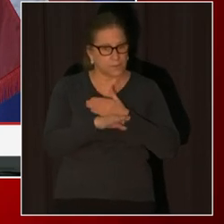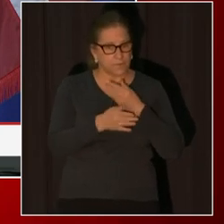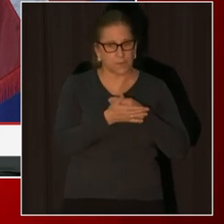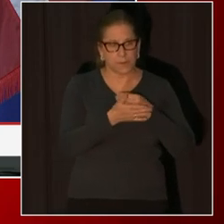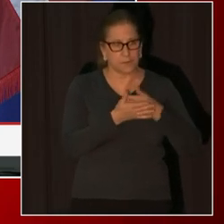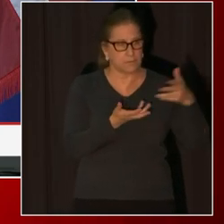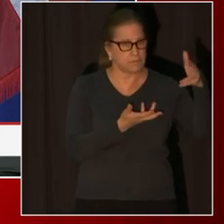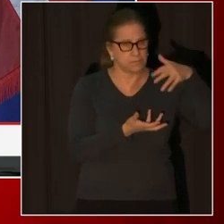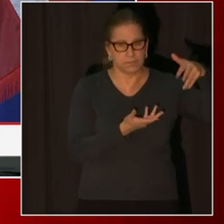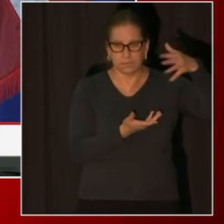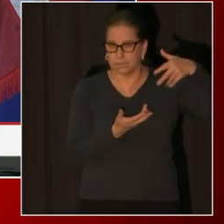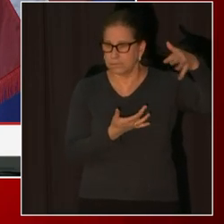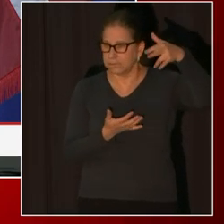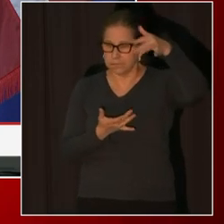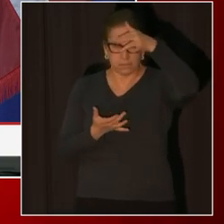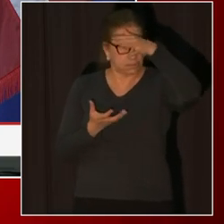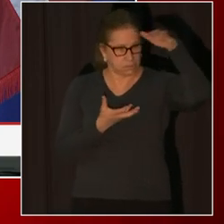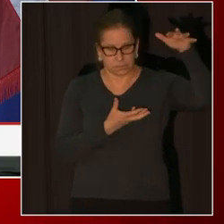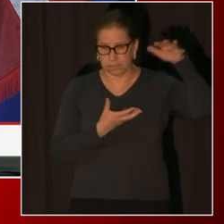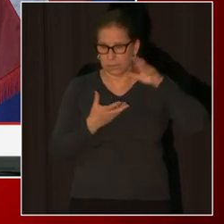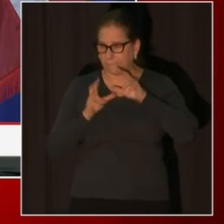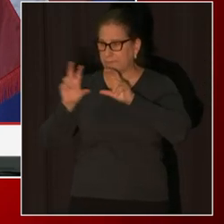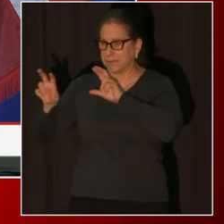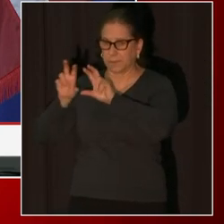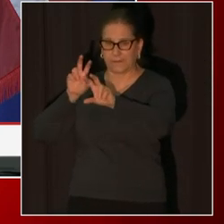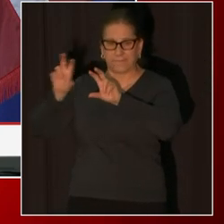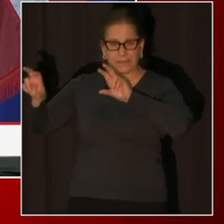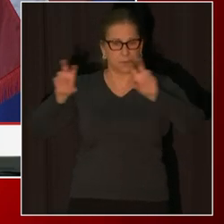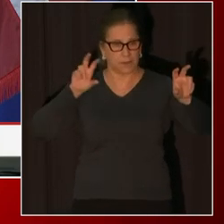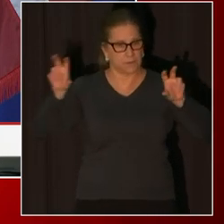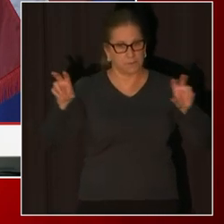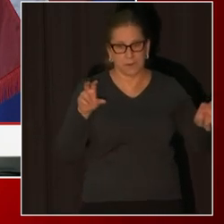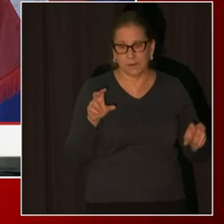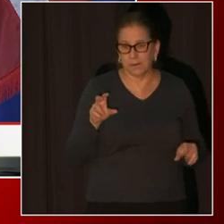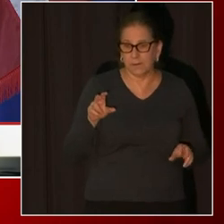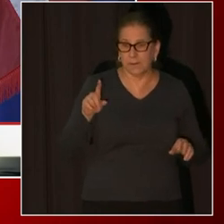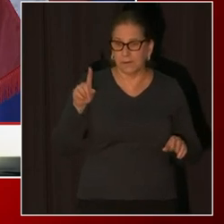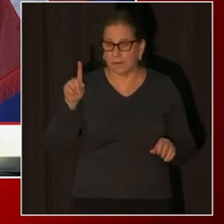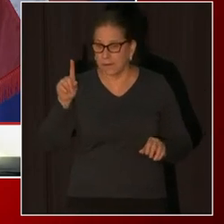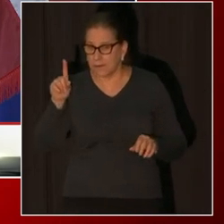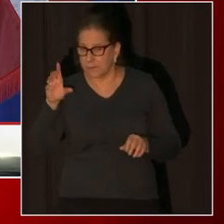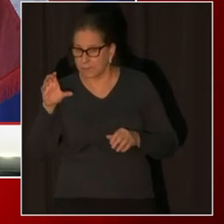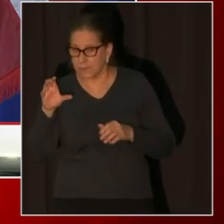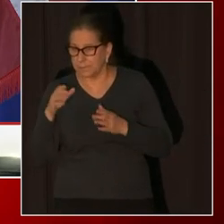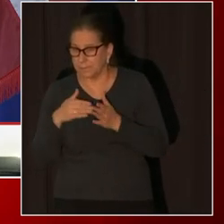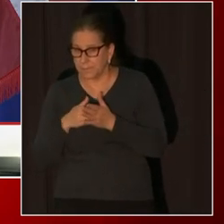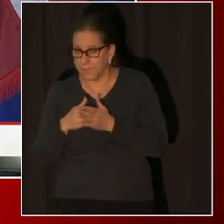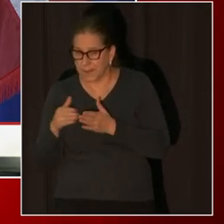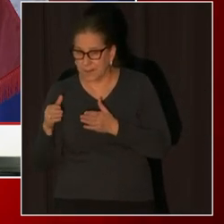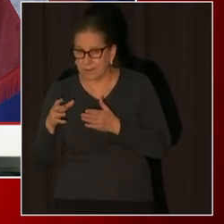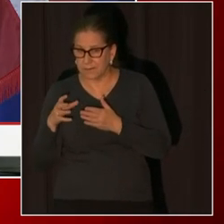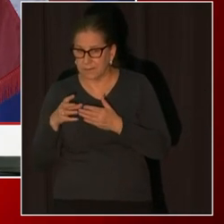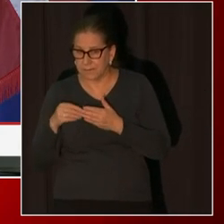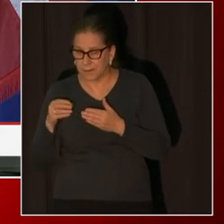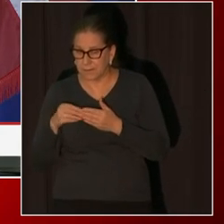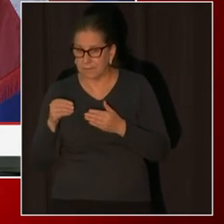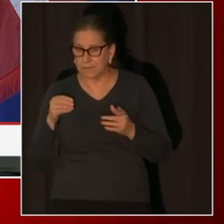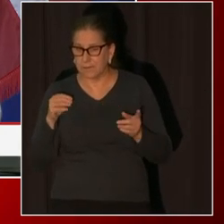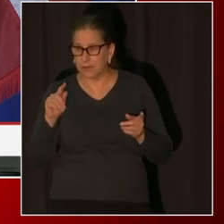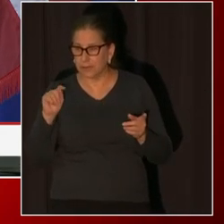to maintain a $100 million housing production trust fund continues to make us, I